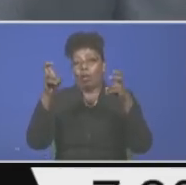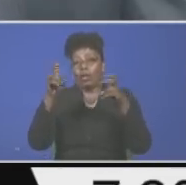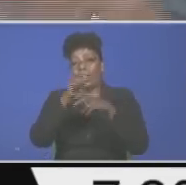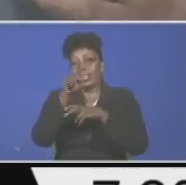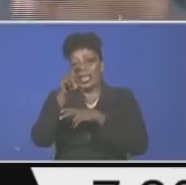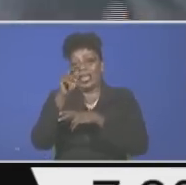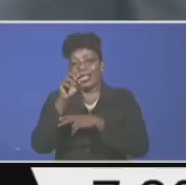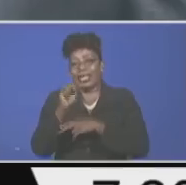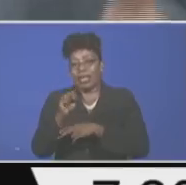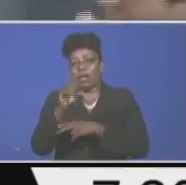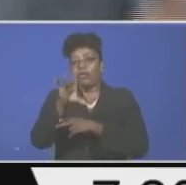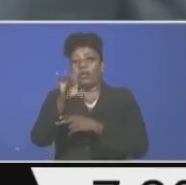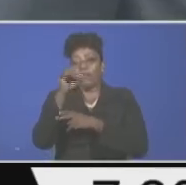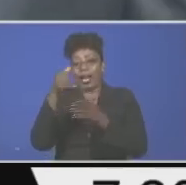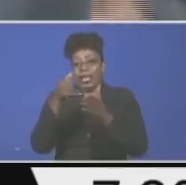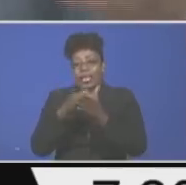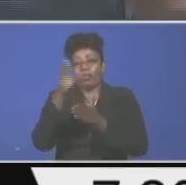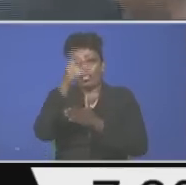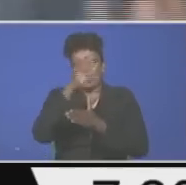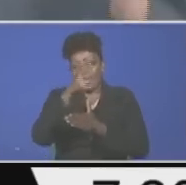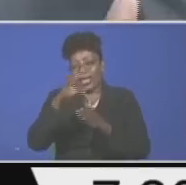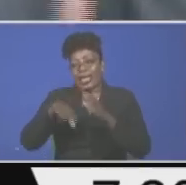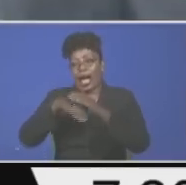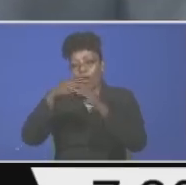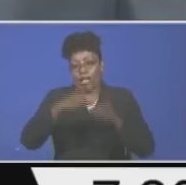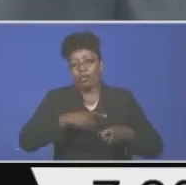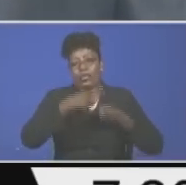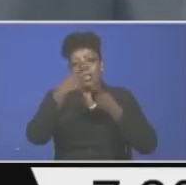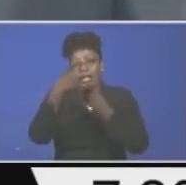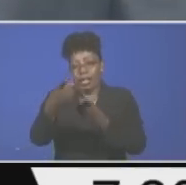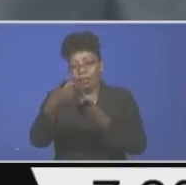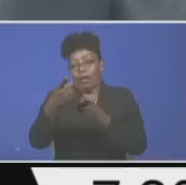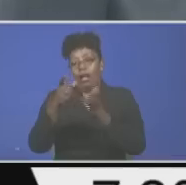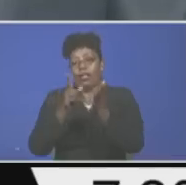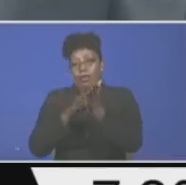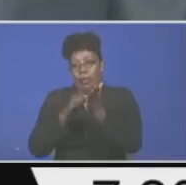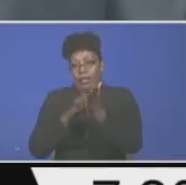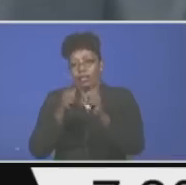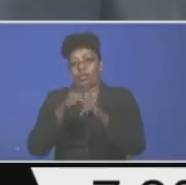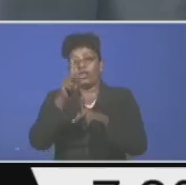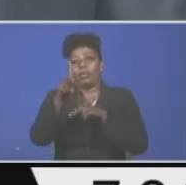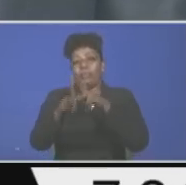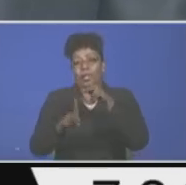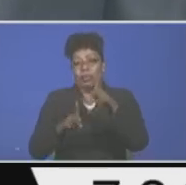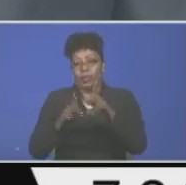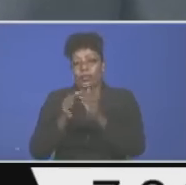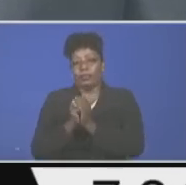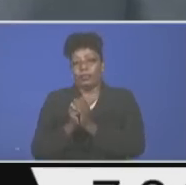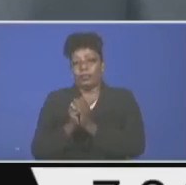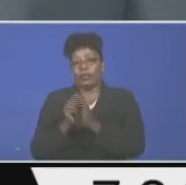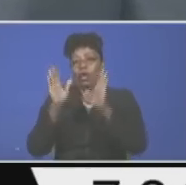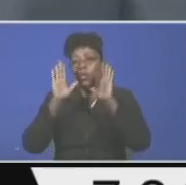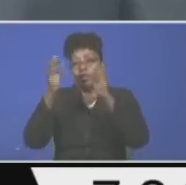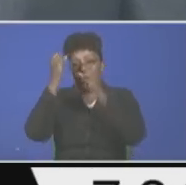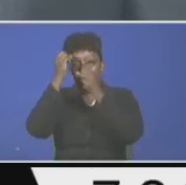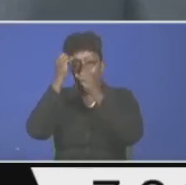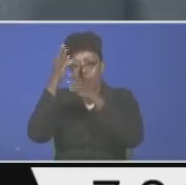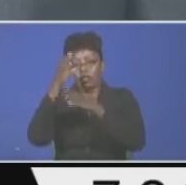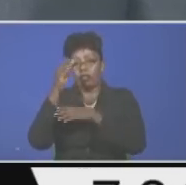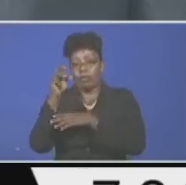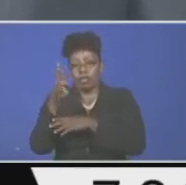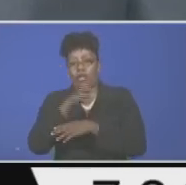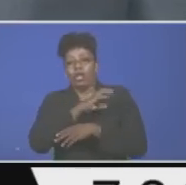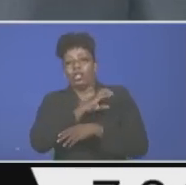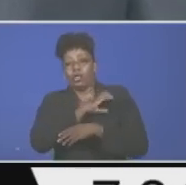ZNS. You know, we find it, we seek it out, and then we deliver the message to the people in Centerville. Thank you. Great information, Mr. Chipman. Thanks for joining us again on the